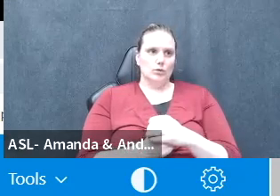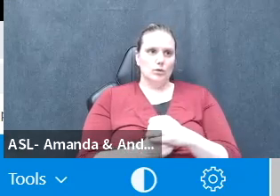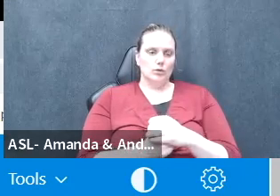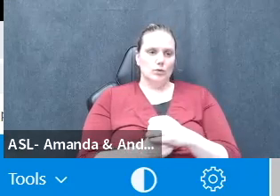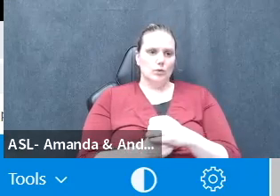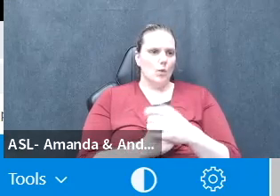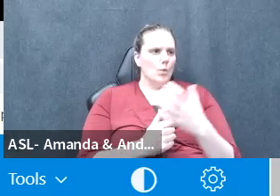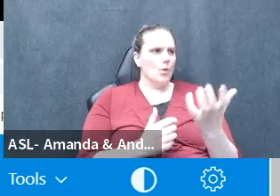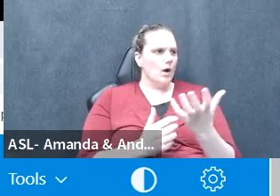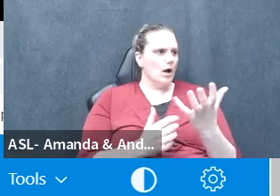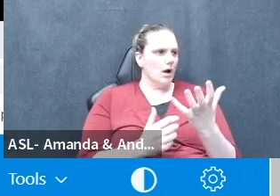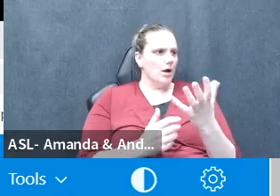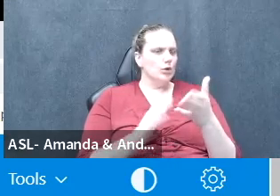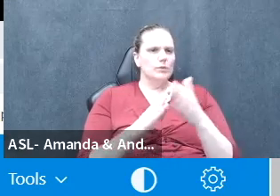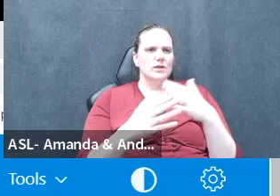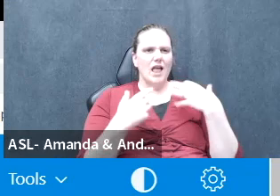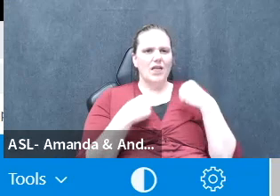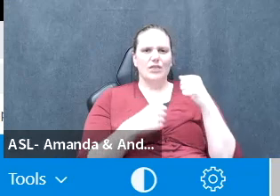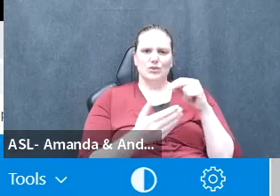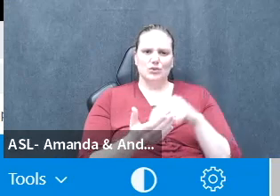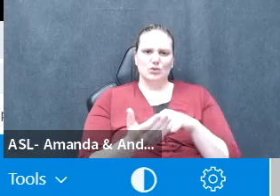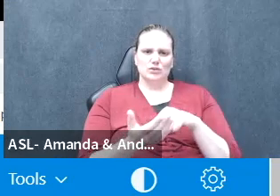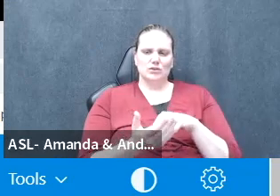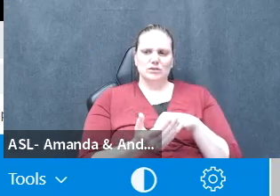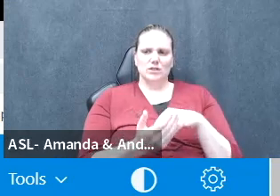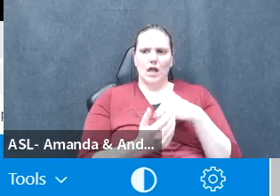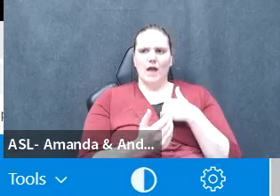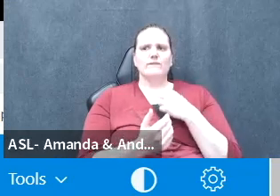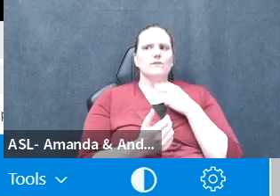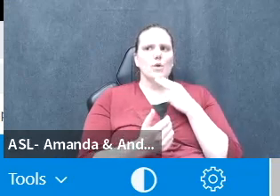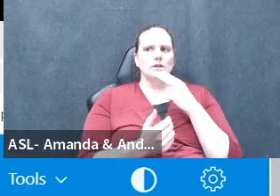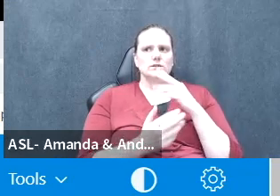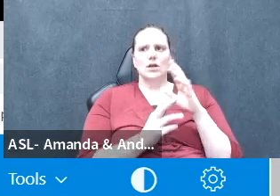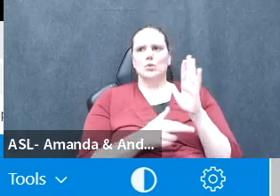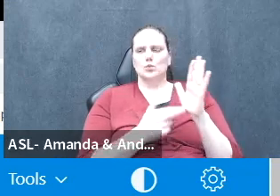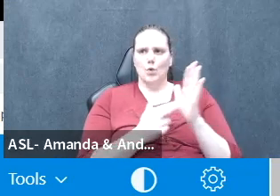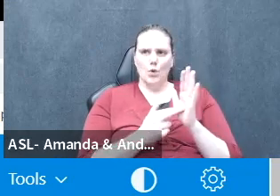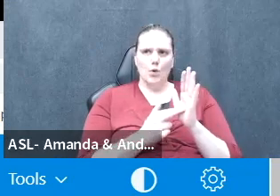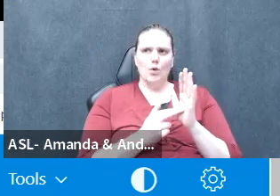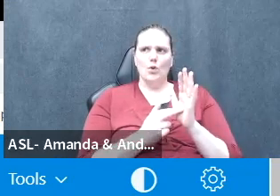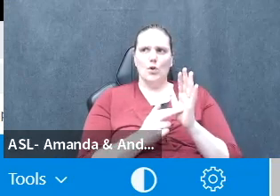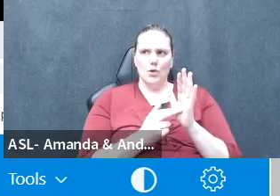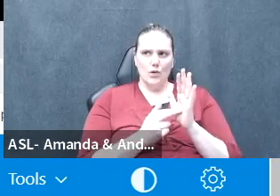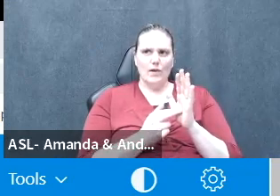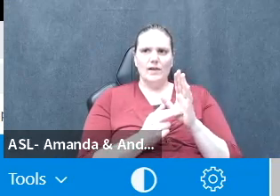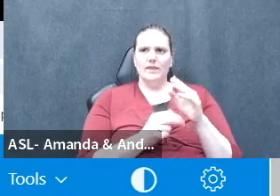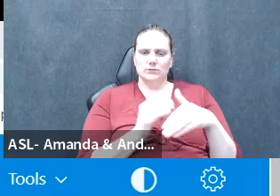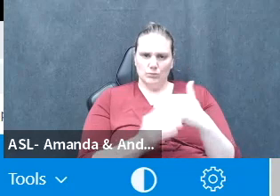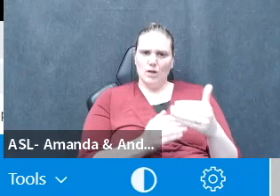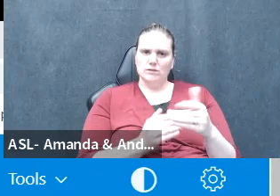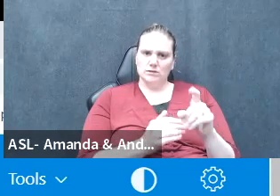to what extent community health nurses have a voice and a role in this